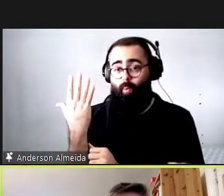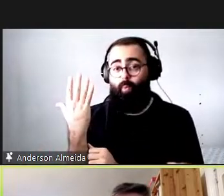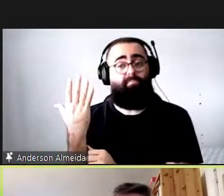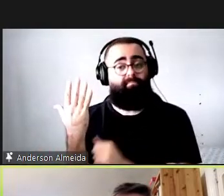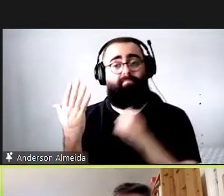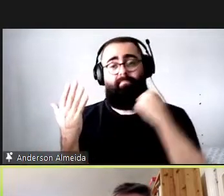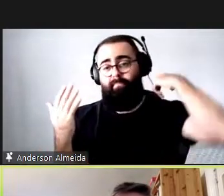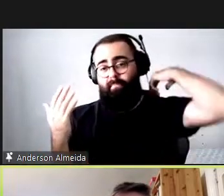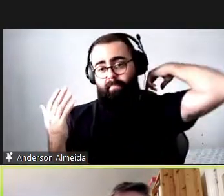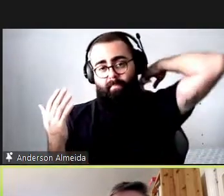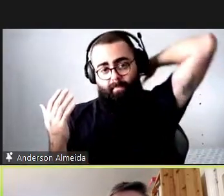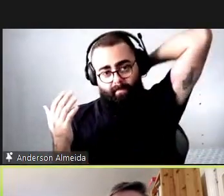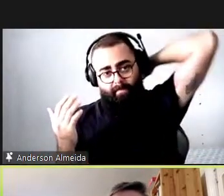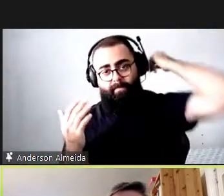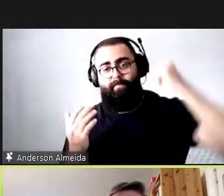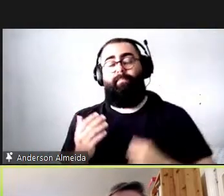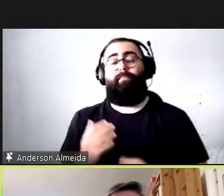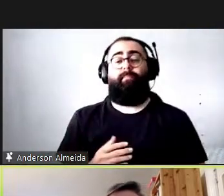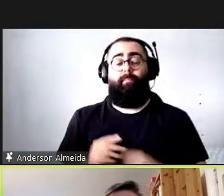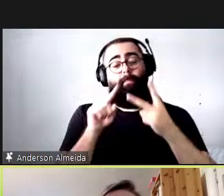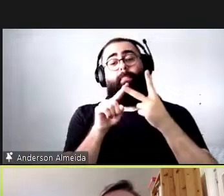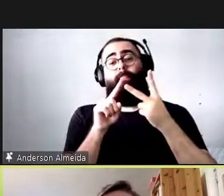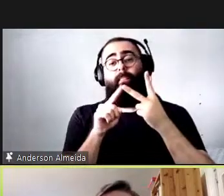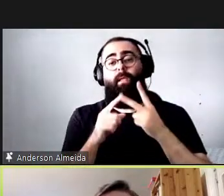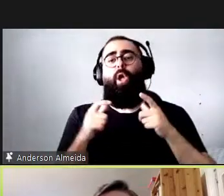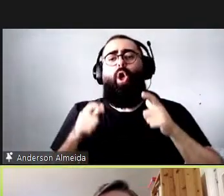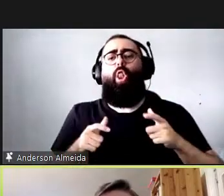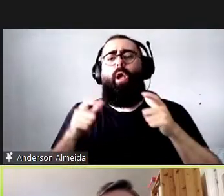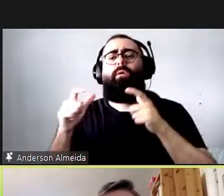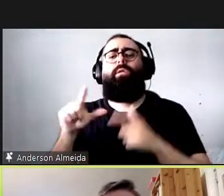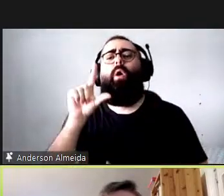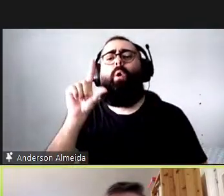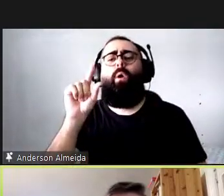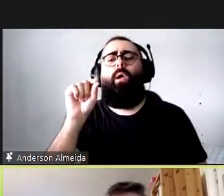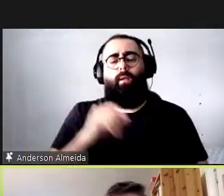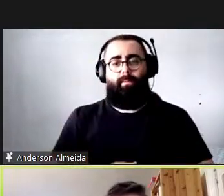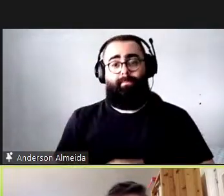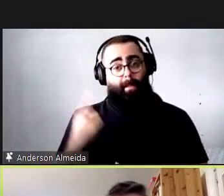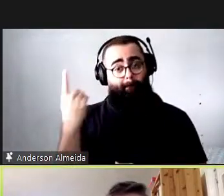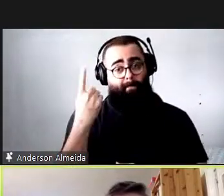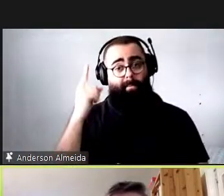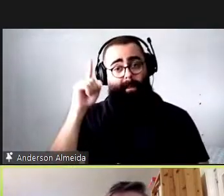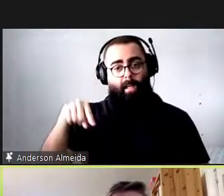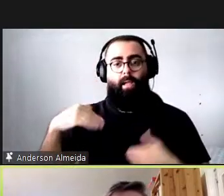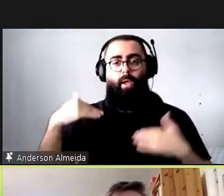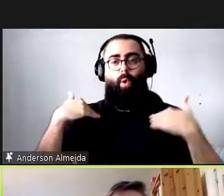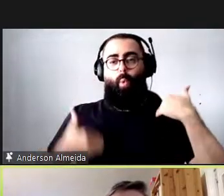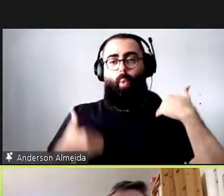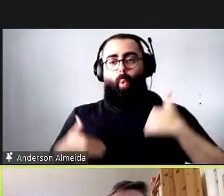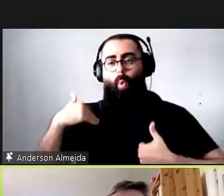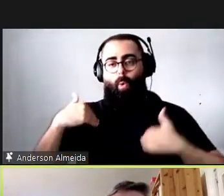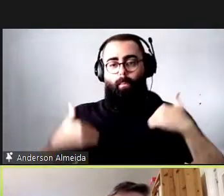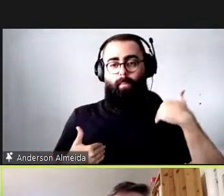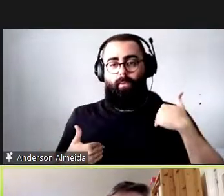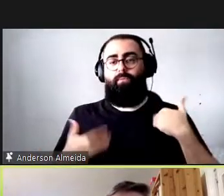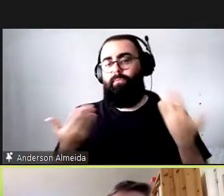Location refers to where on the body a sign is produced or makes